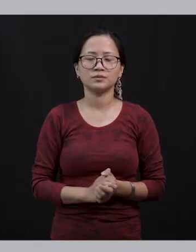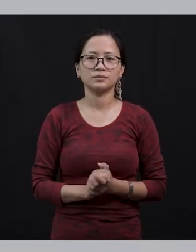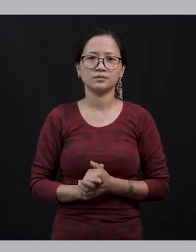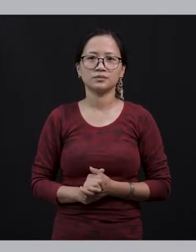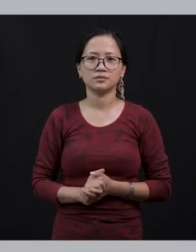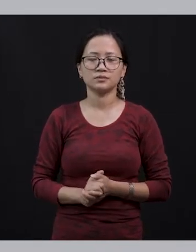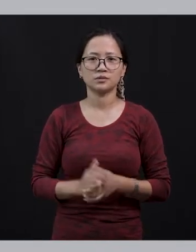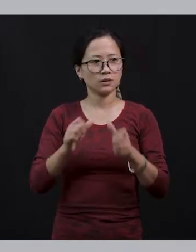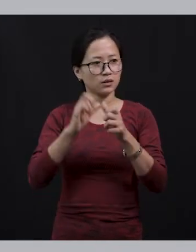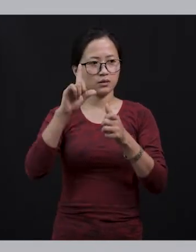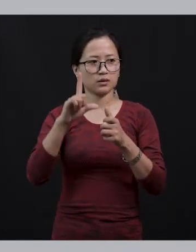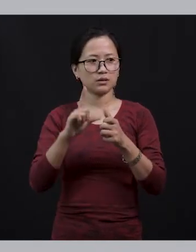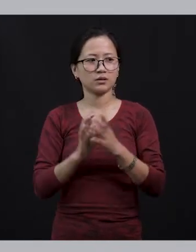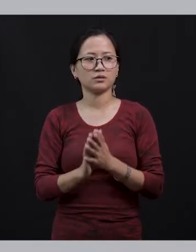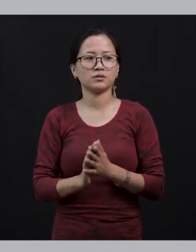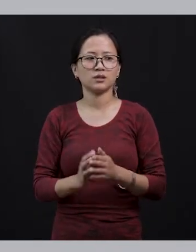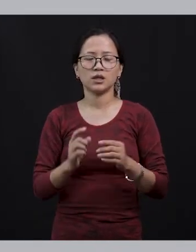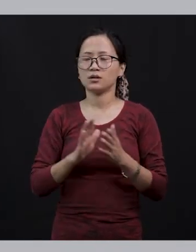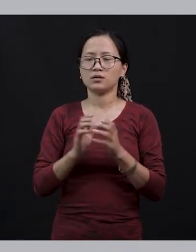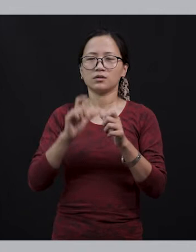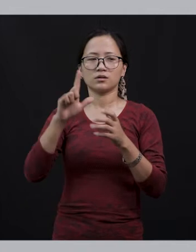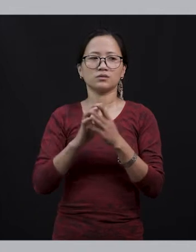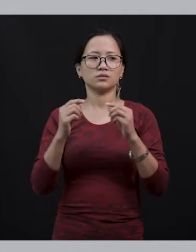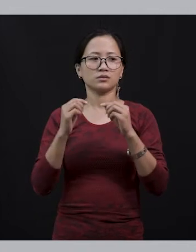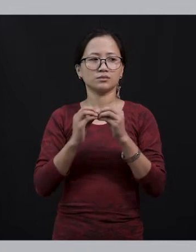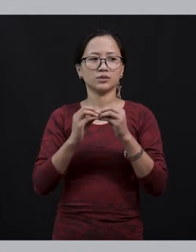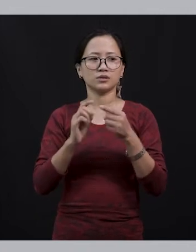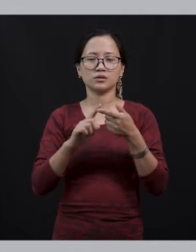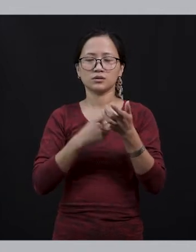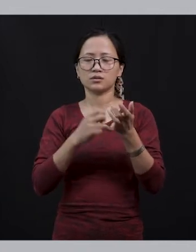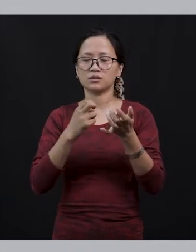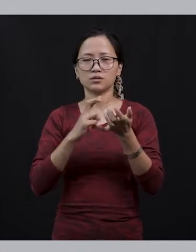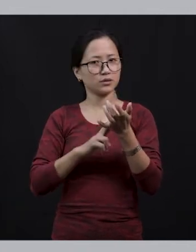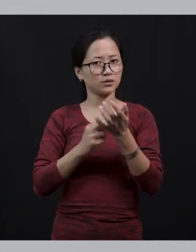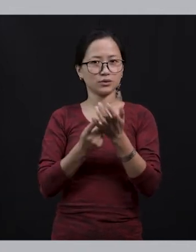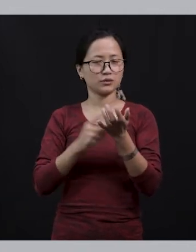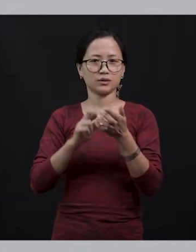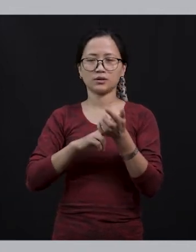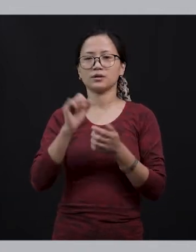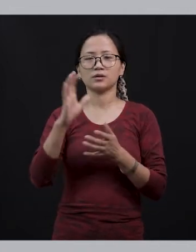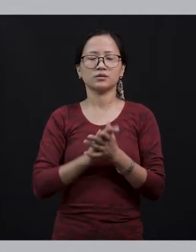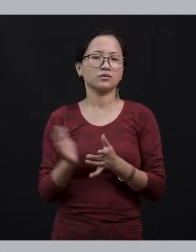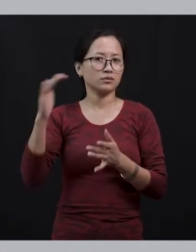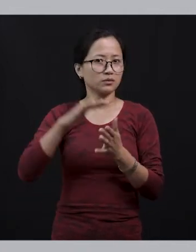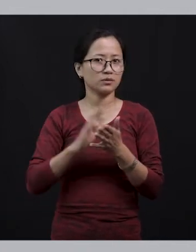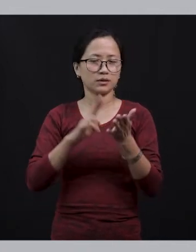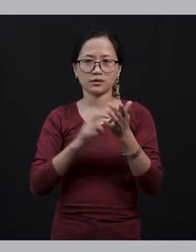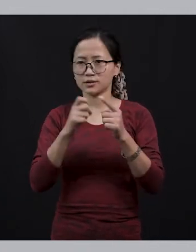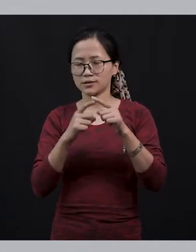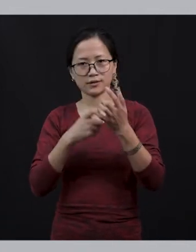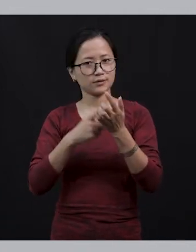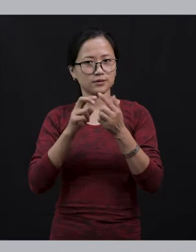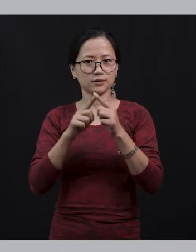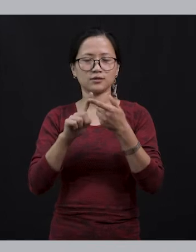So Al-Baruni was another one who came from a different country. Marco Polo was from Morocco, and Nikitin. So